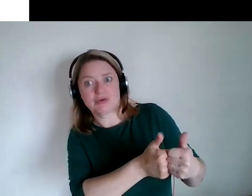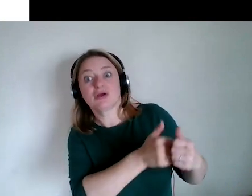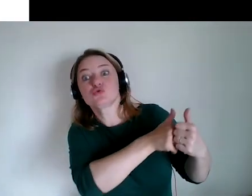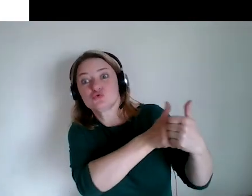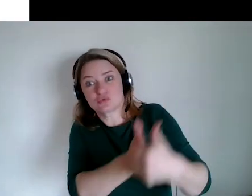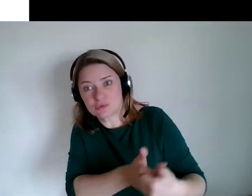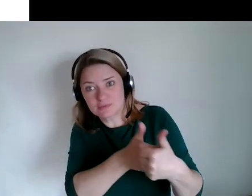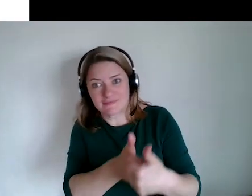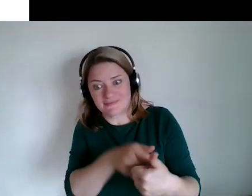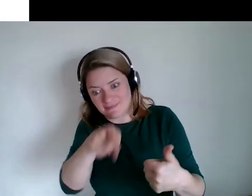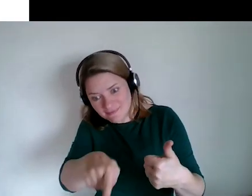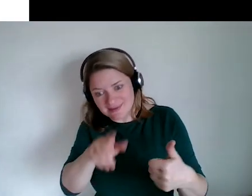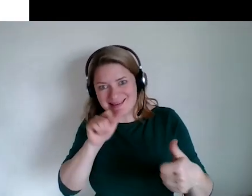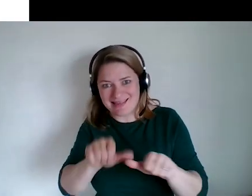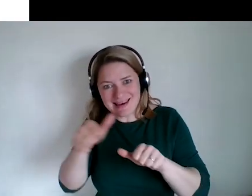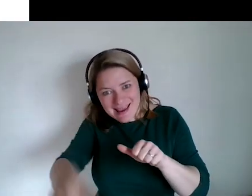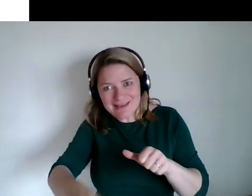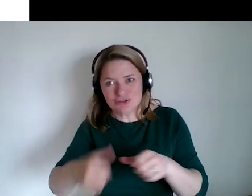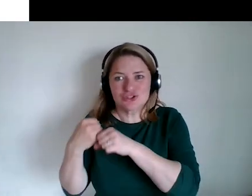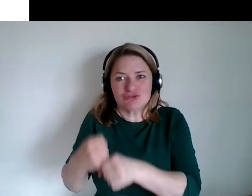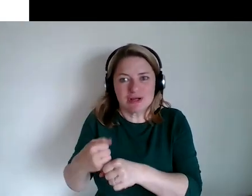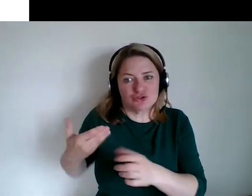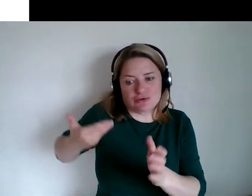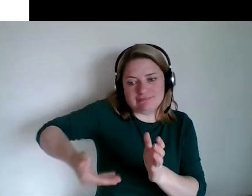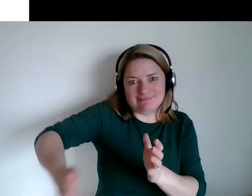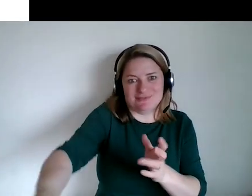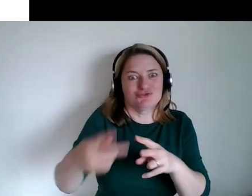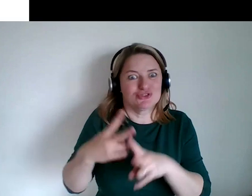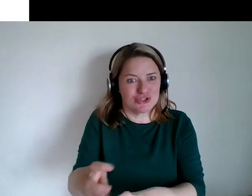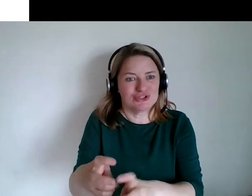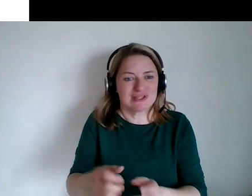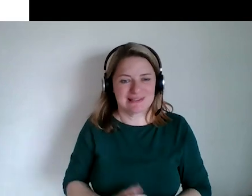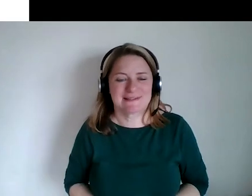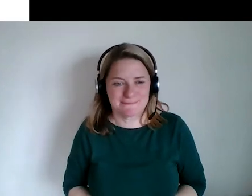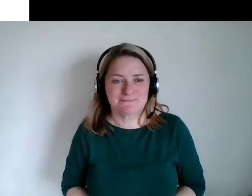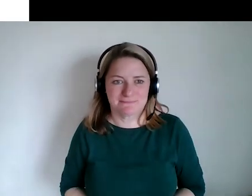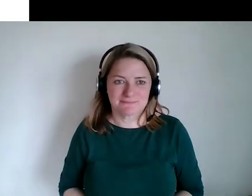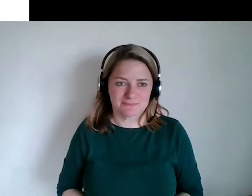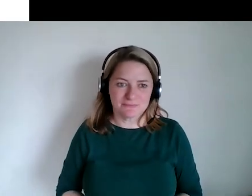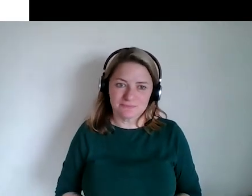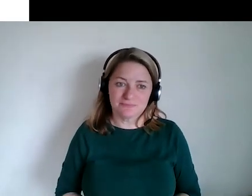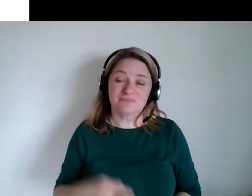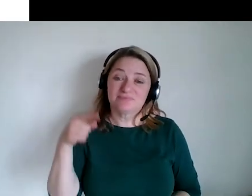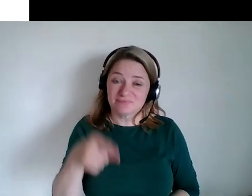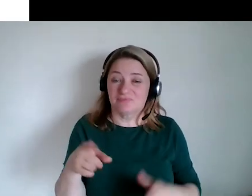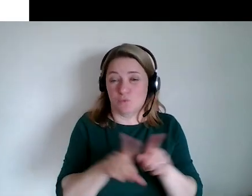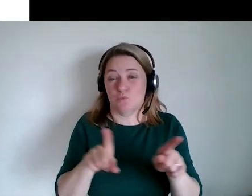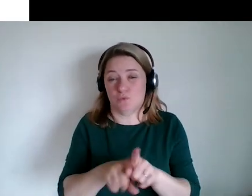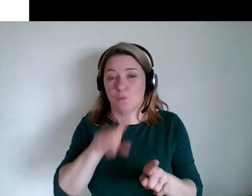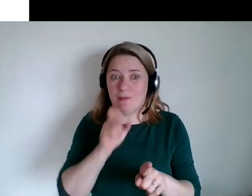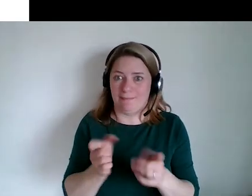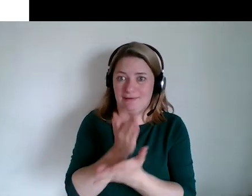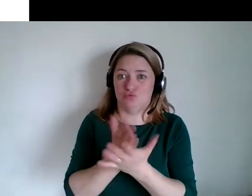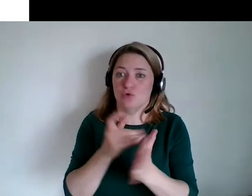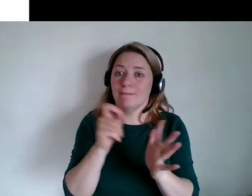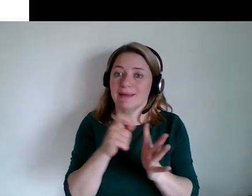to support the next generation of researchers. In Inc. 2, we'll be supporting best practice and PPI in clinical